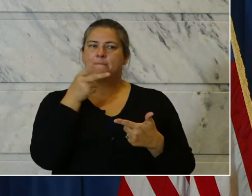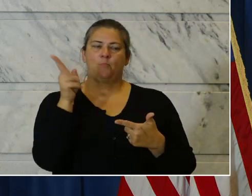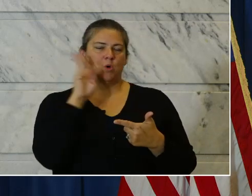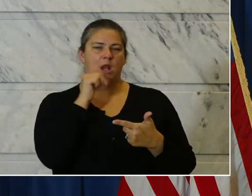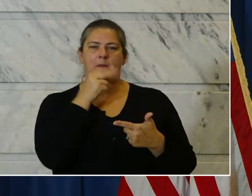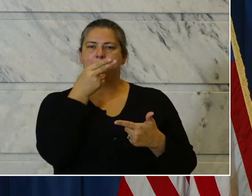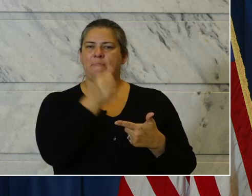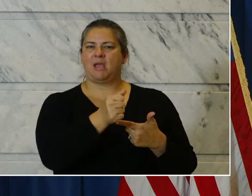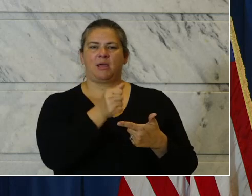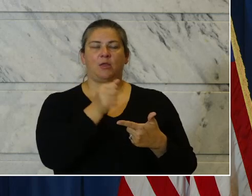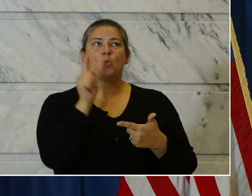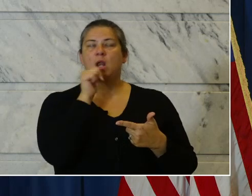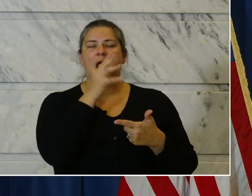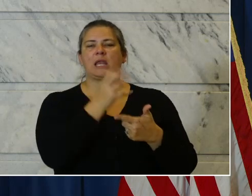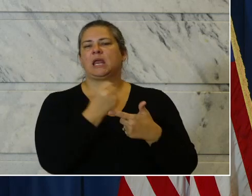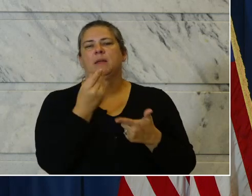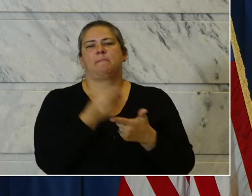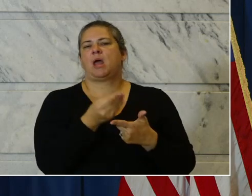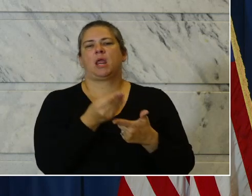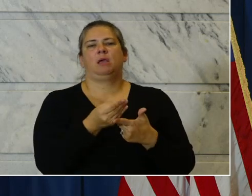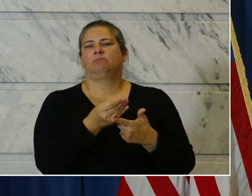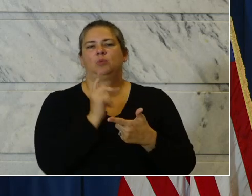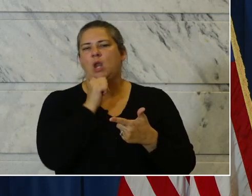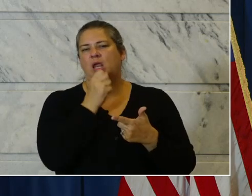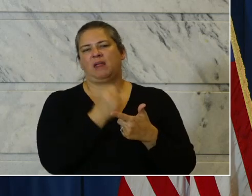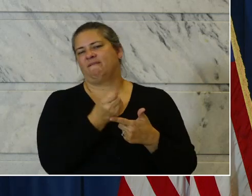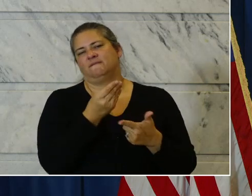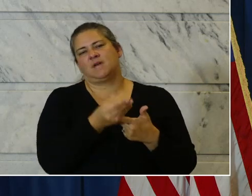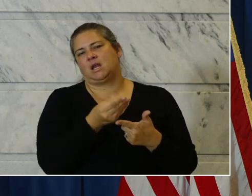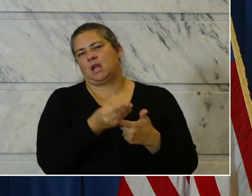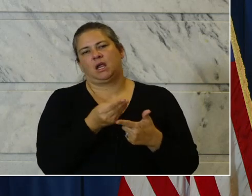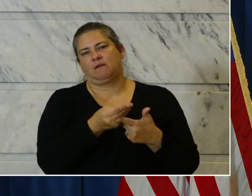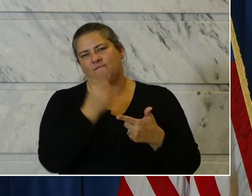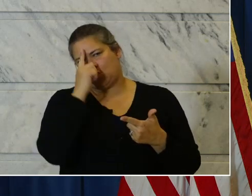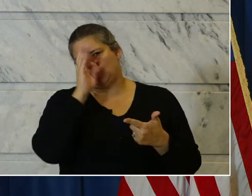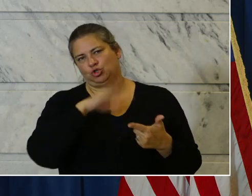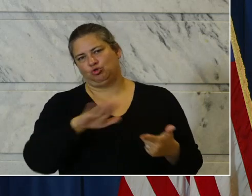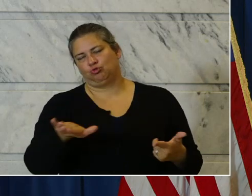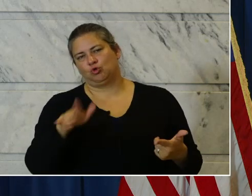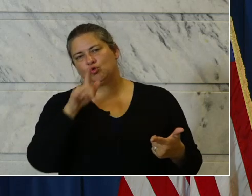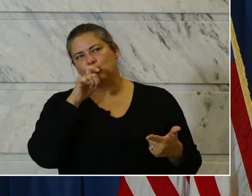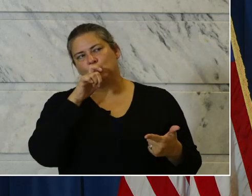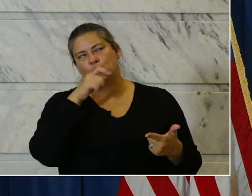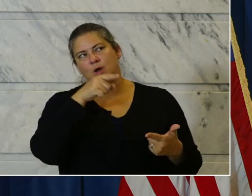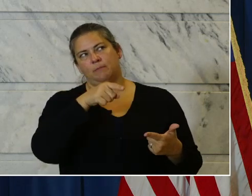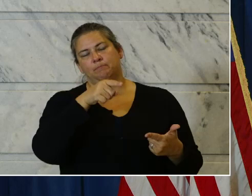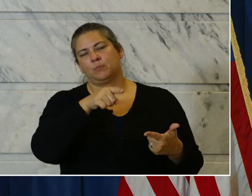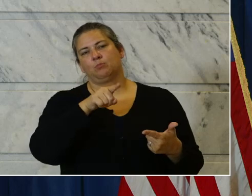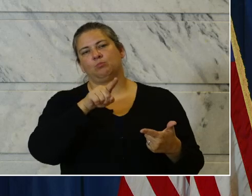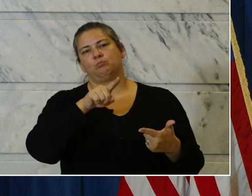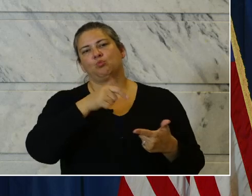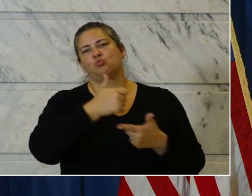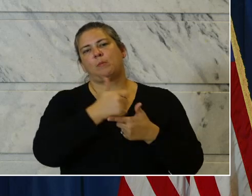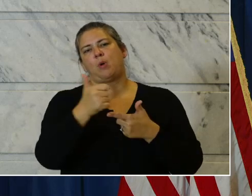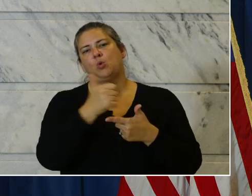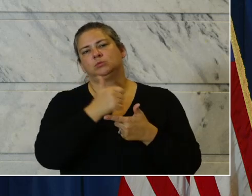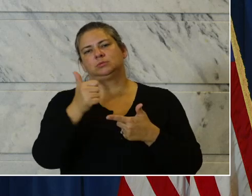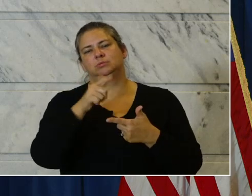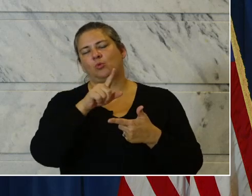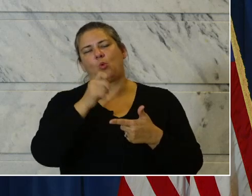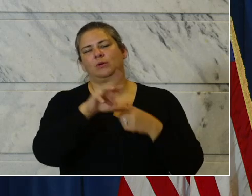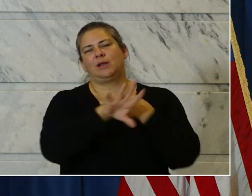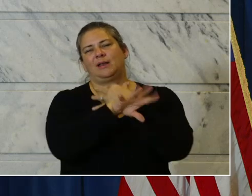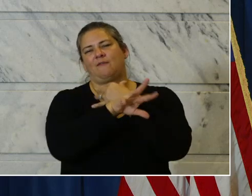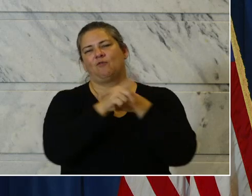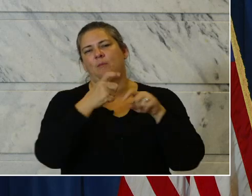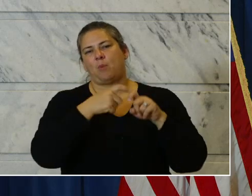not get paid. They won't receive dollars, their funding, for children that are working remotely or aren't in school